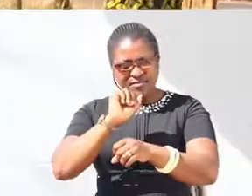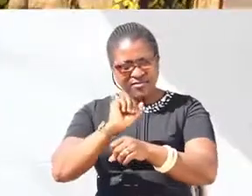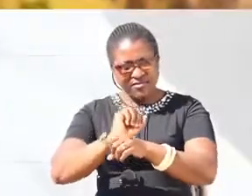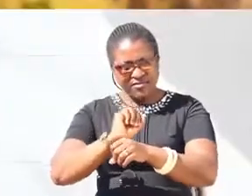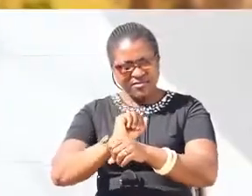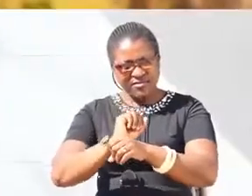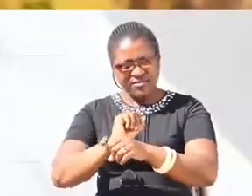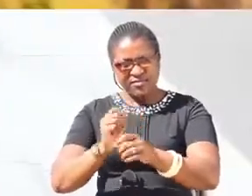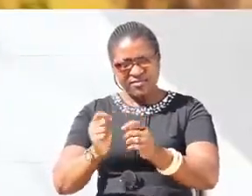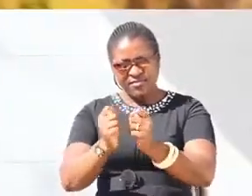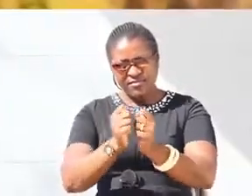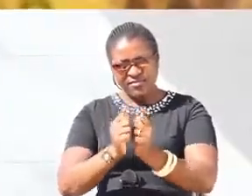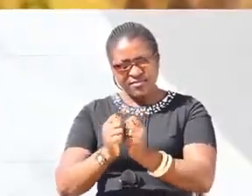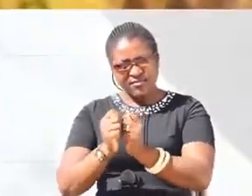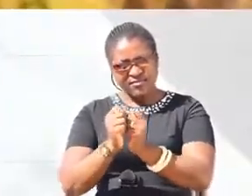no goro.